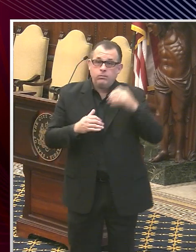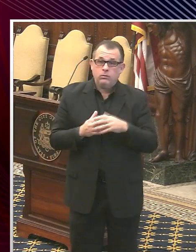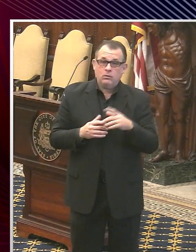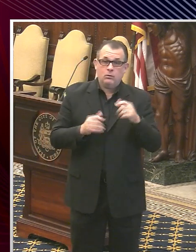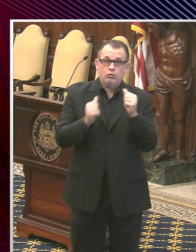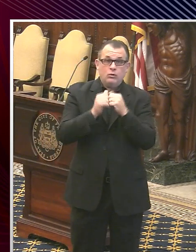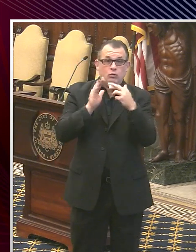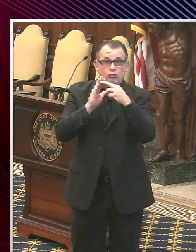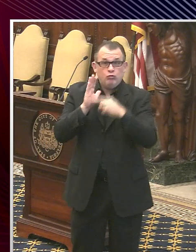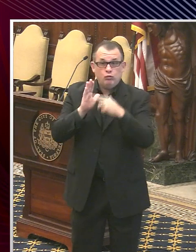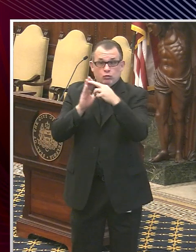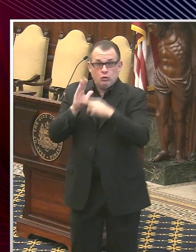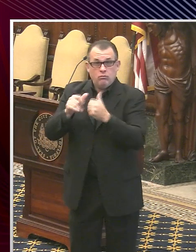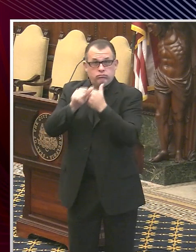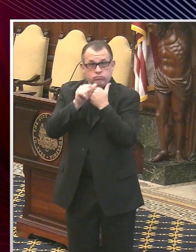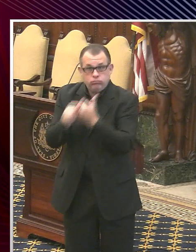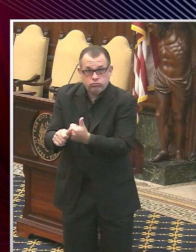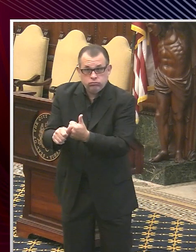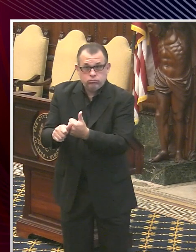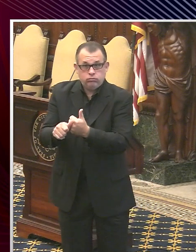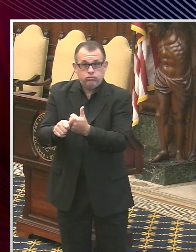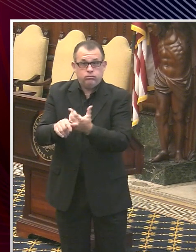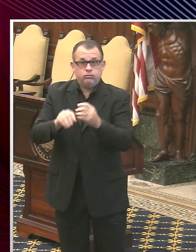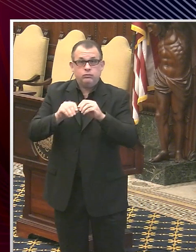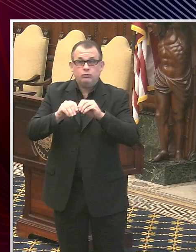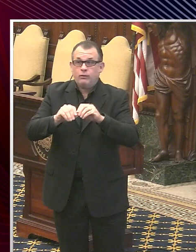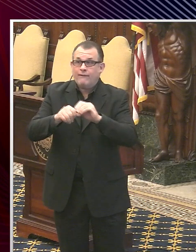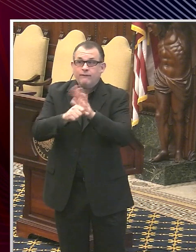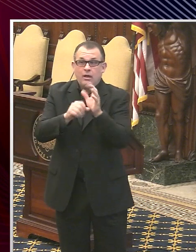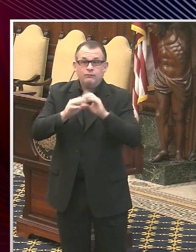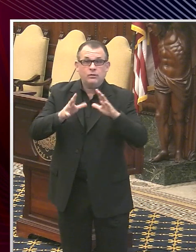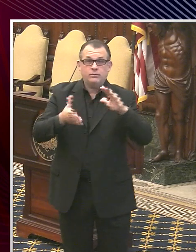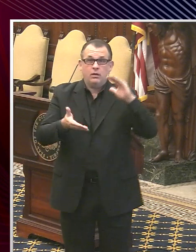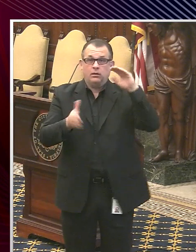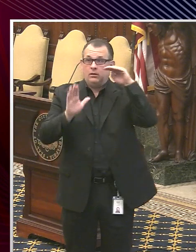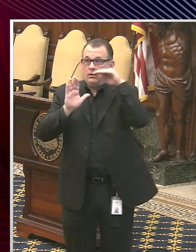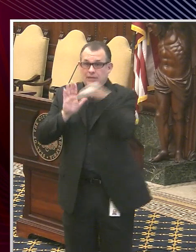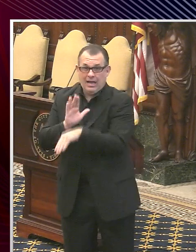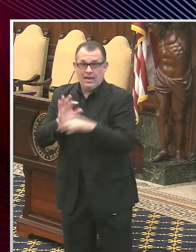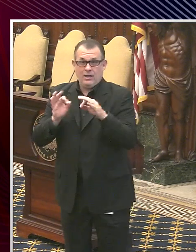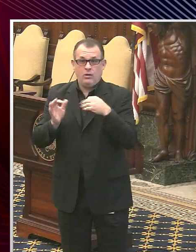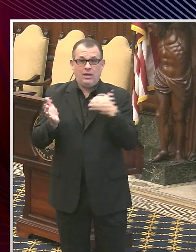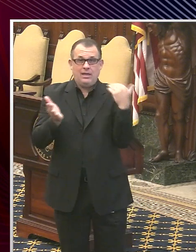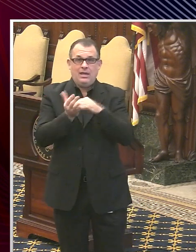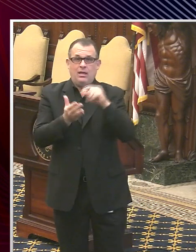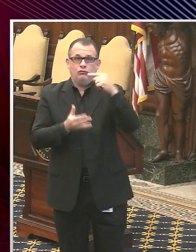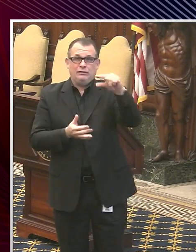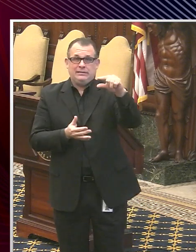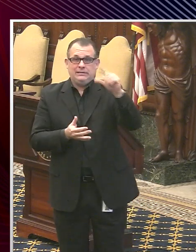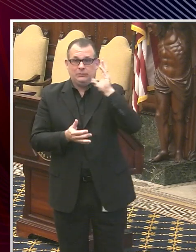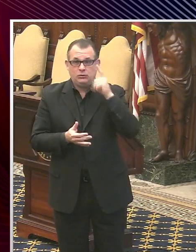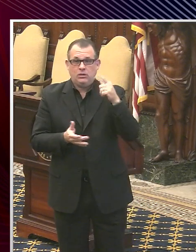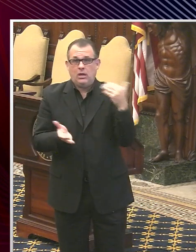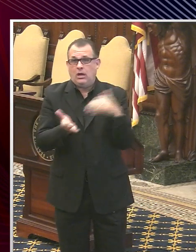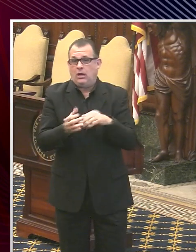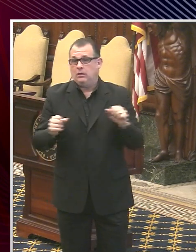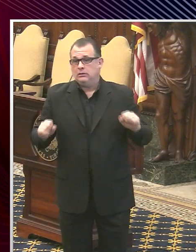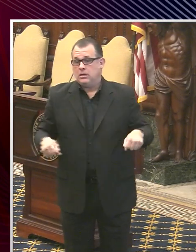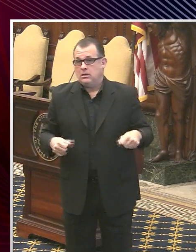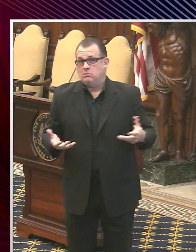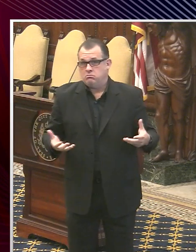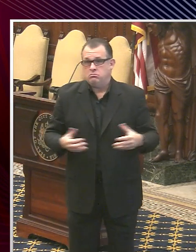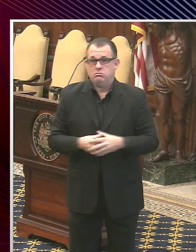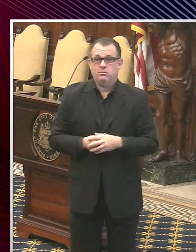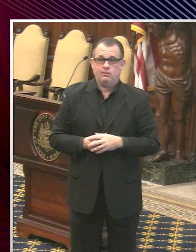curve of the disease down to a point where we can go back to opening up again, back to the green phase. It's not something